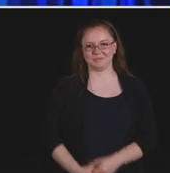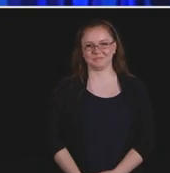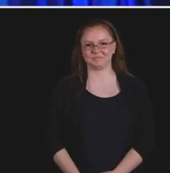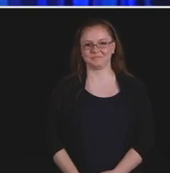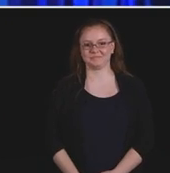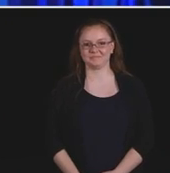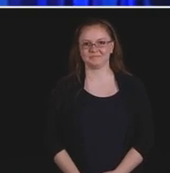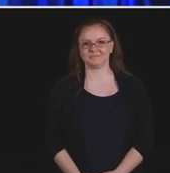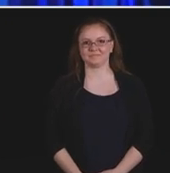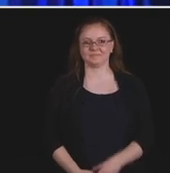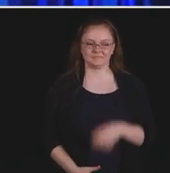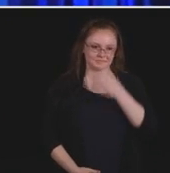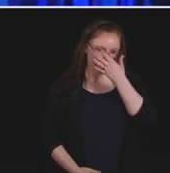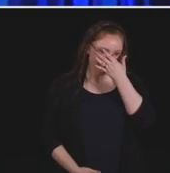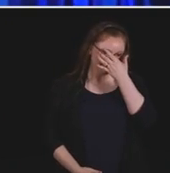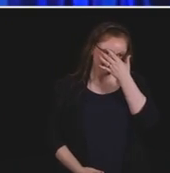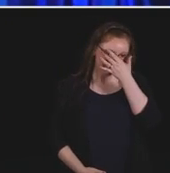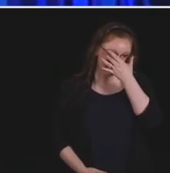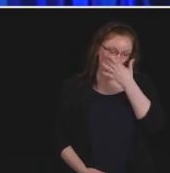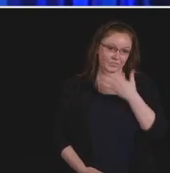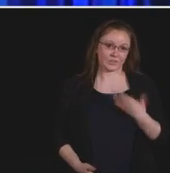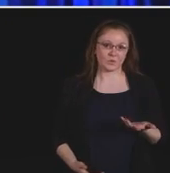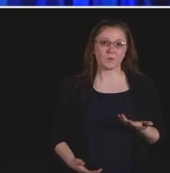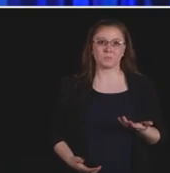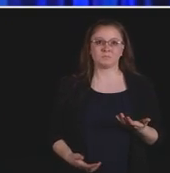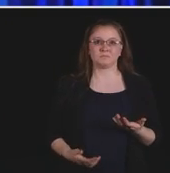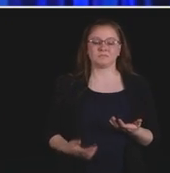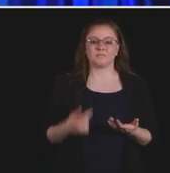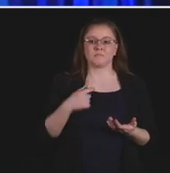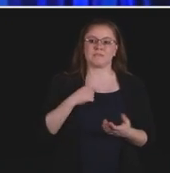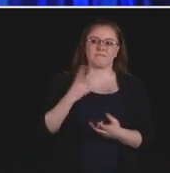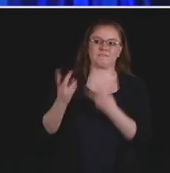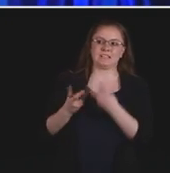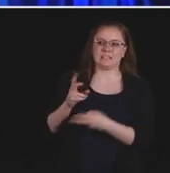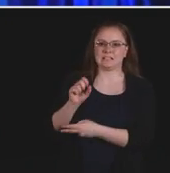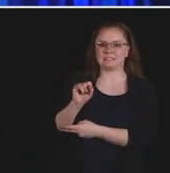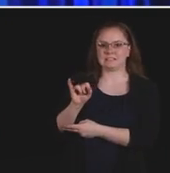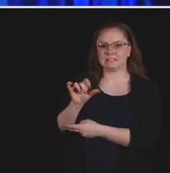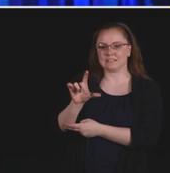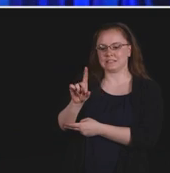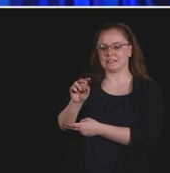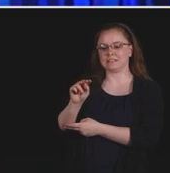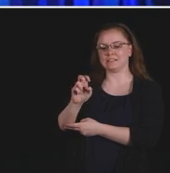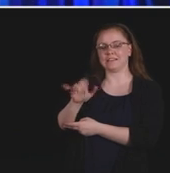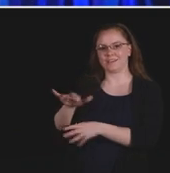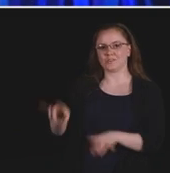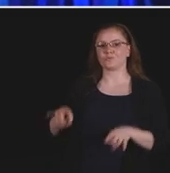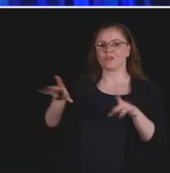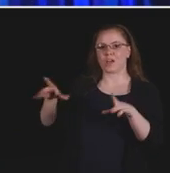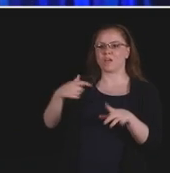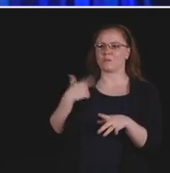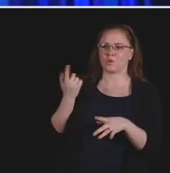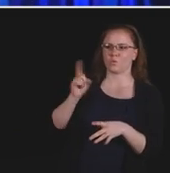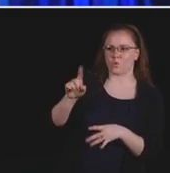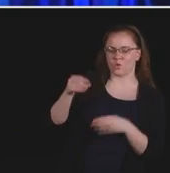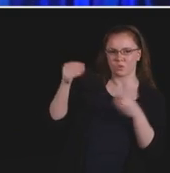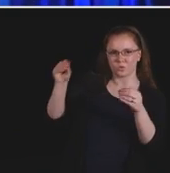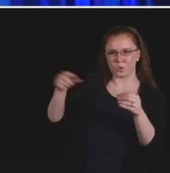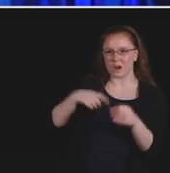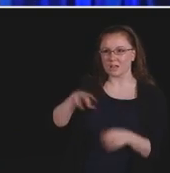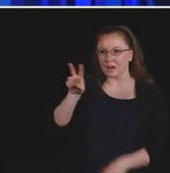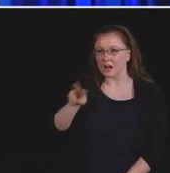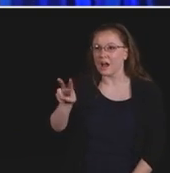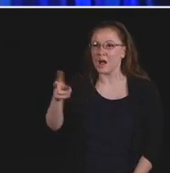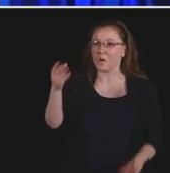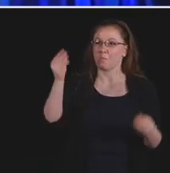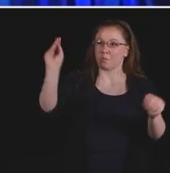So definitely when I was in Sydney, I still remember that I walk into the store, I can see the blue pigment hanging in the